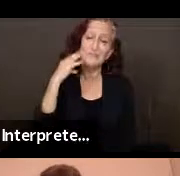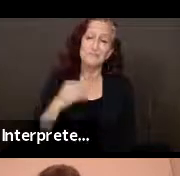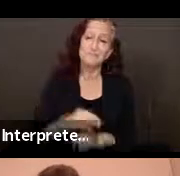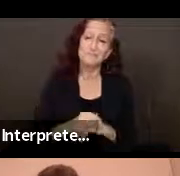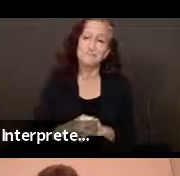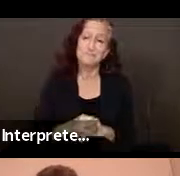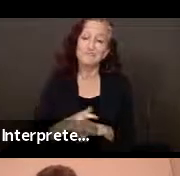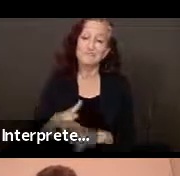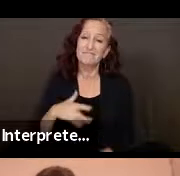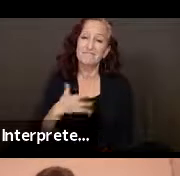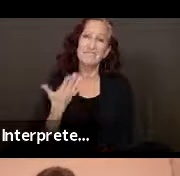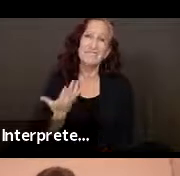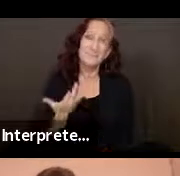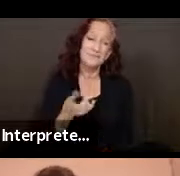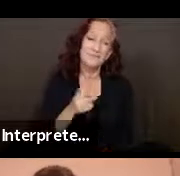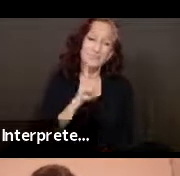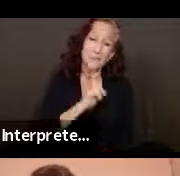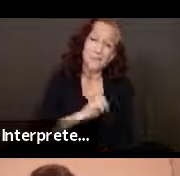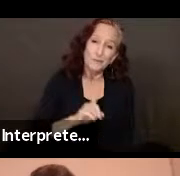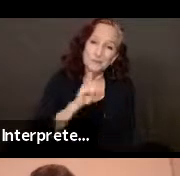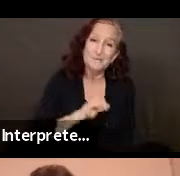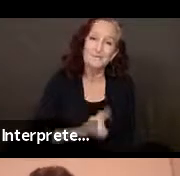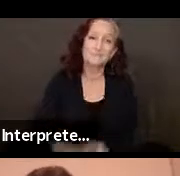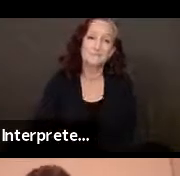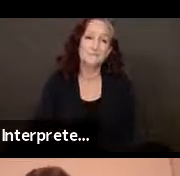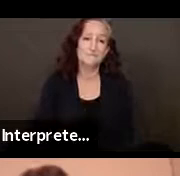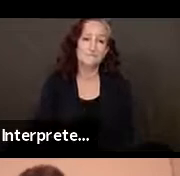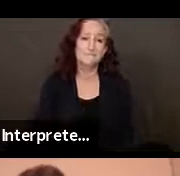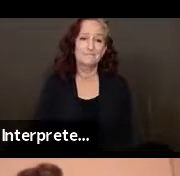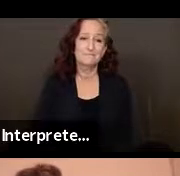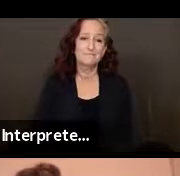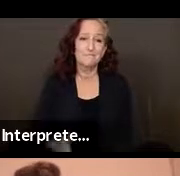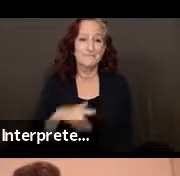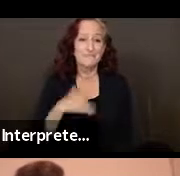feel lonely. It can feel like